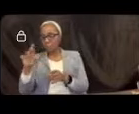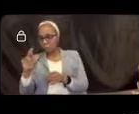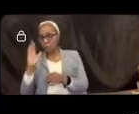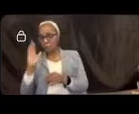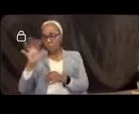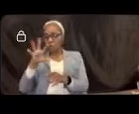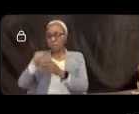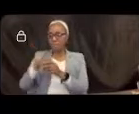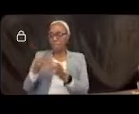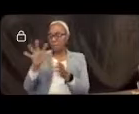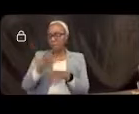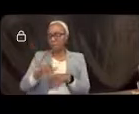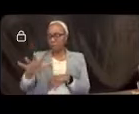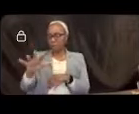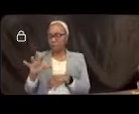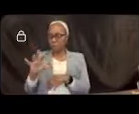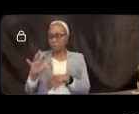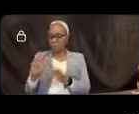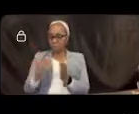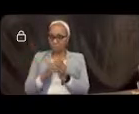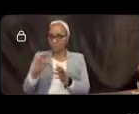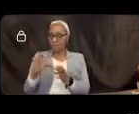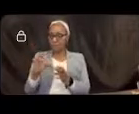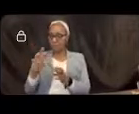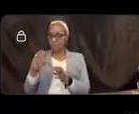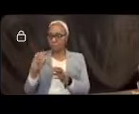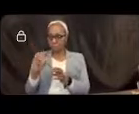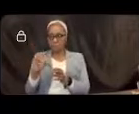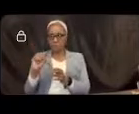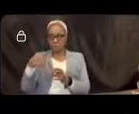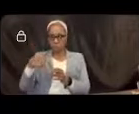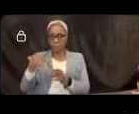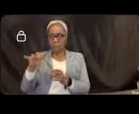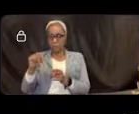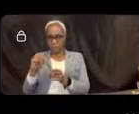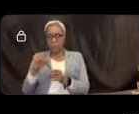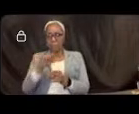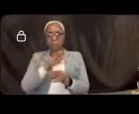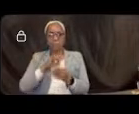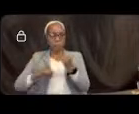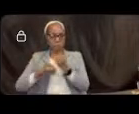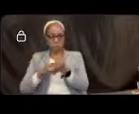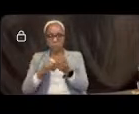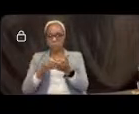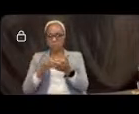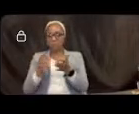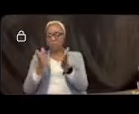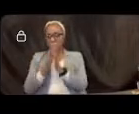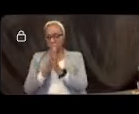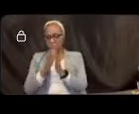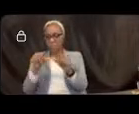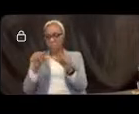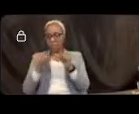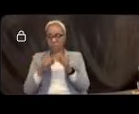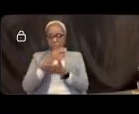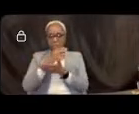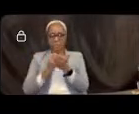approximately 5,740 square feet. Staff is supportive of the requested variance. Section